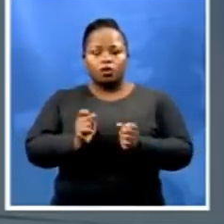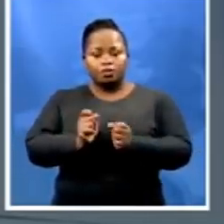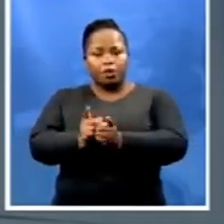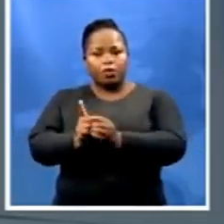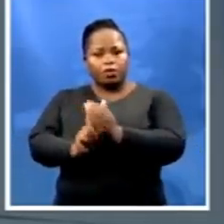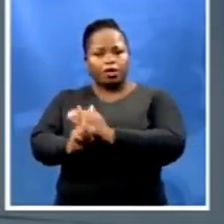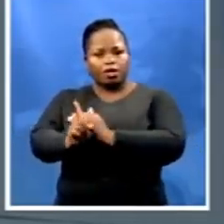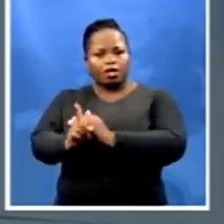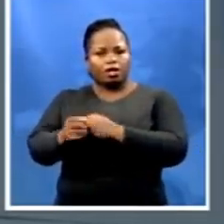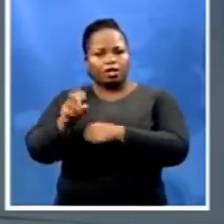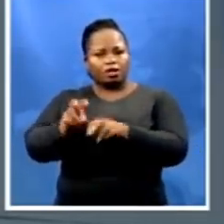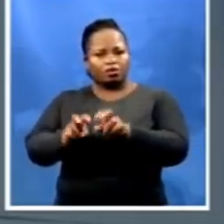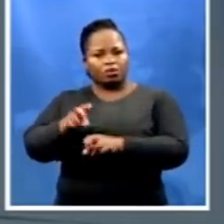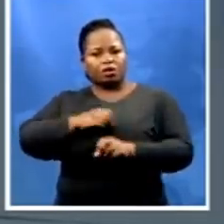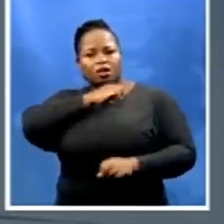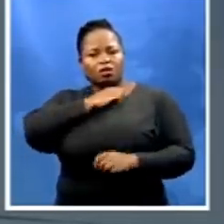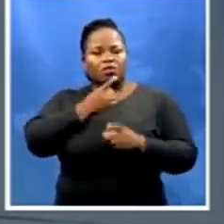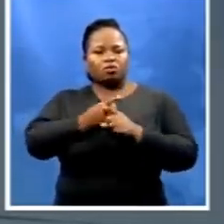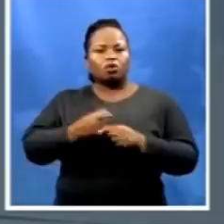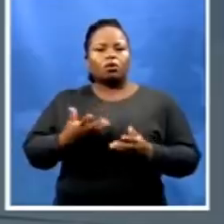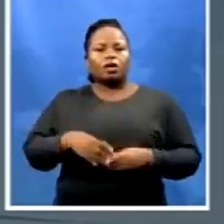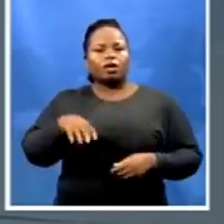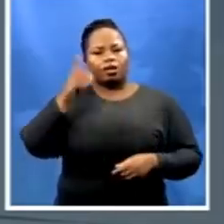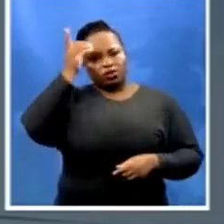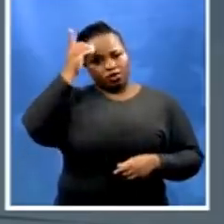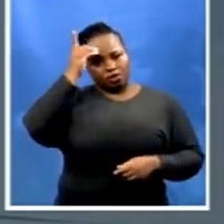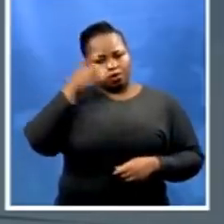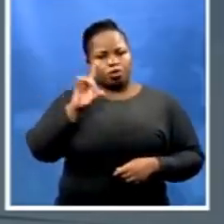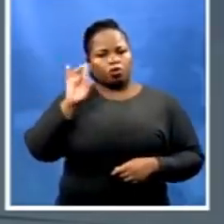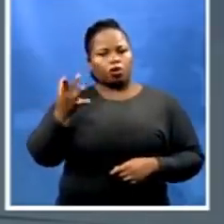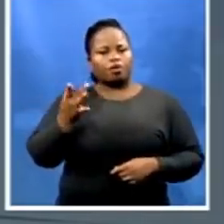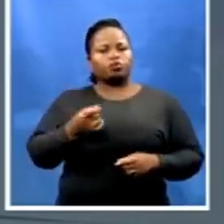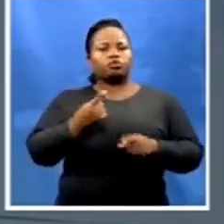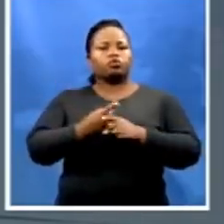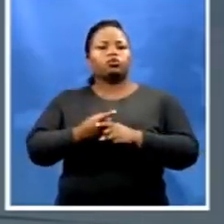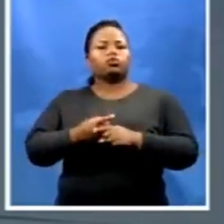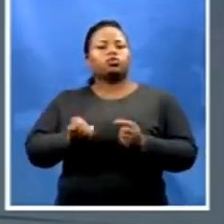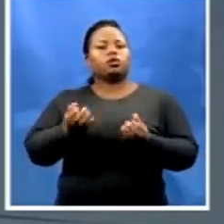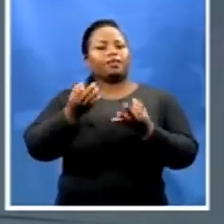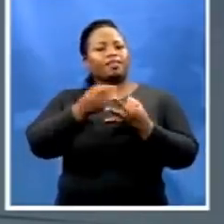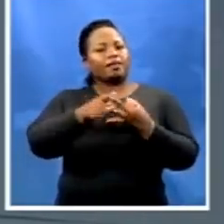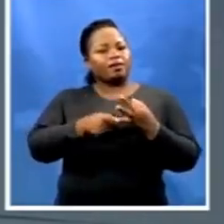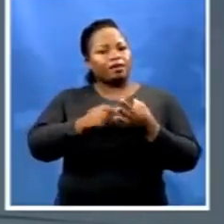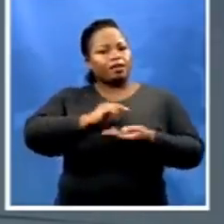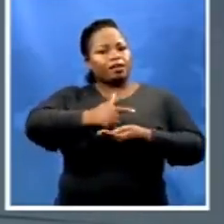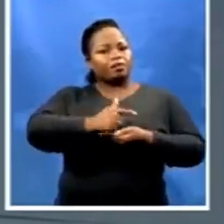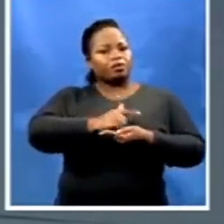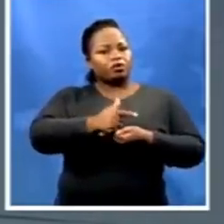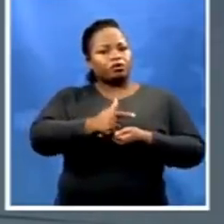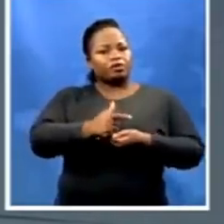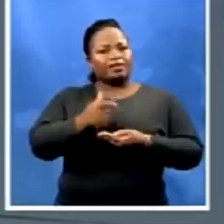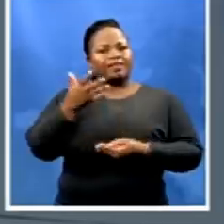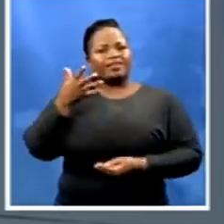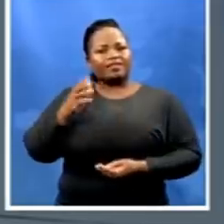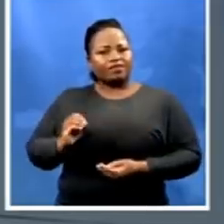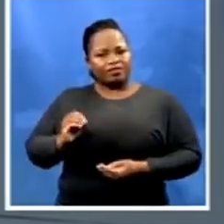Primary School at KwaMashu in Durban, where 3 laptops and 50 e-readers were stolen. Since the start